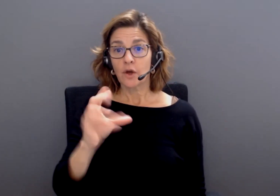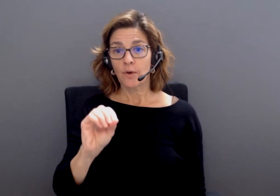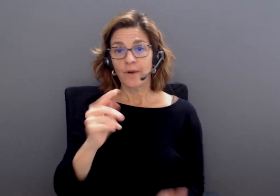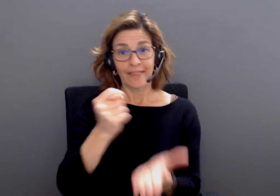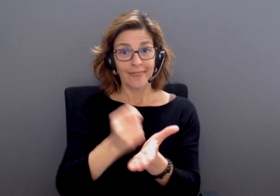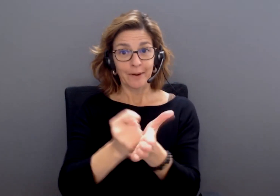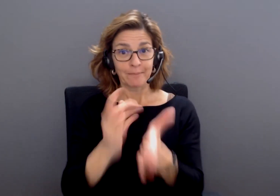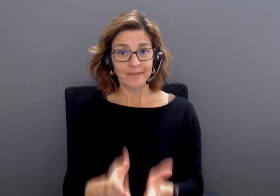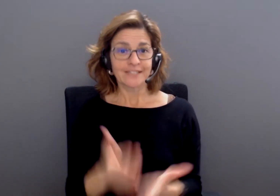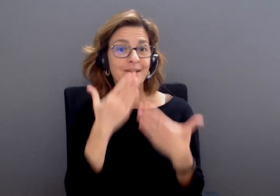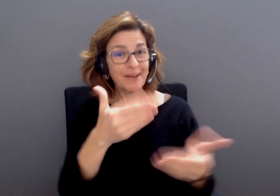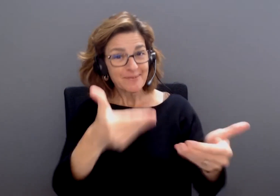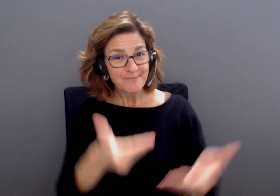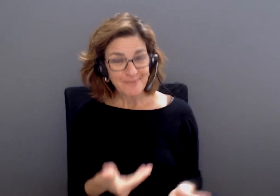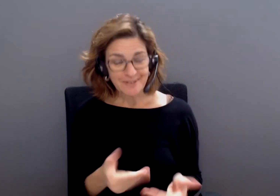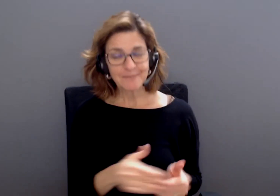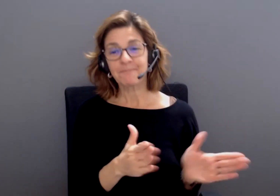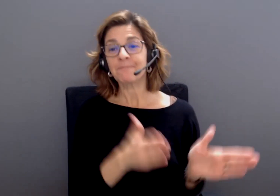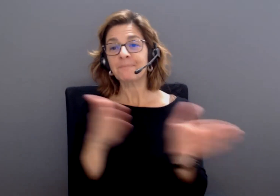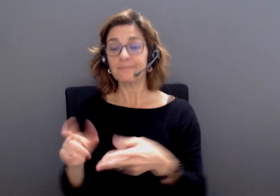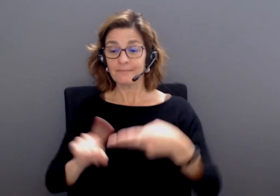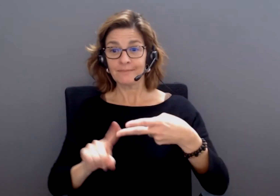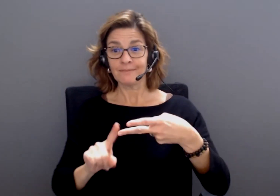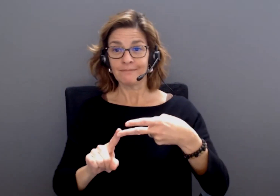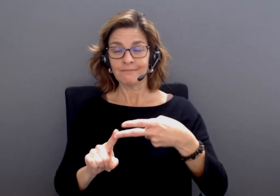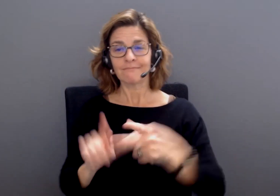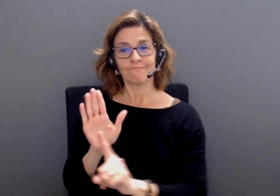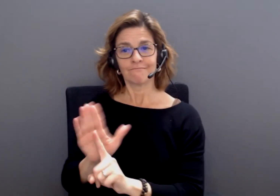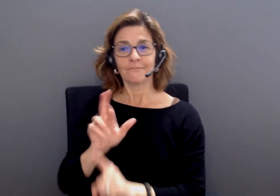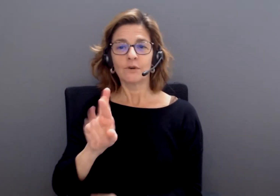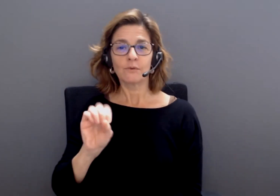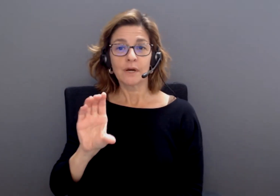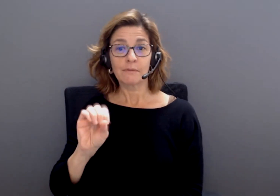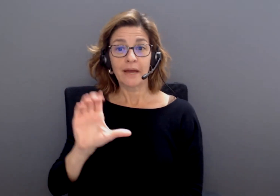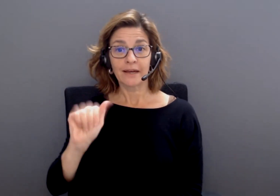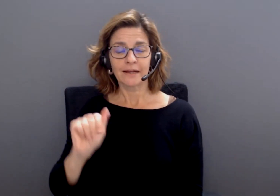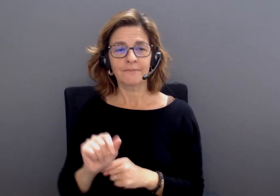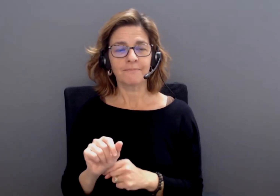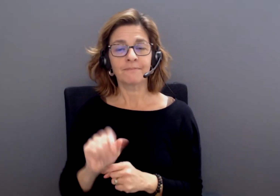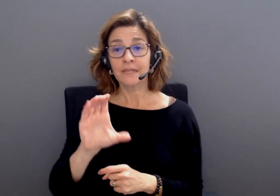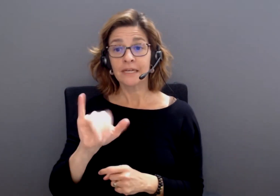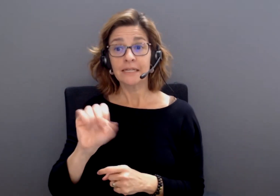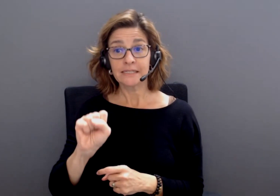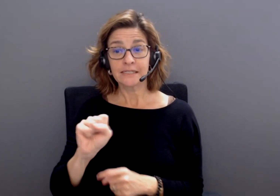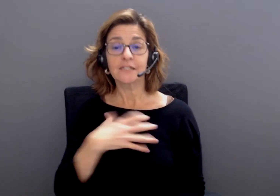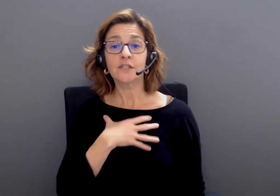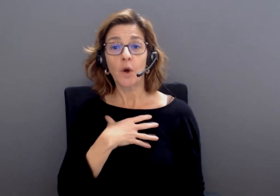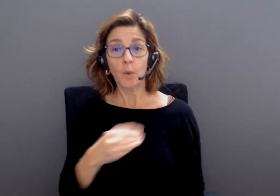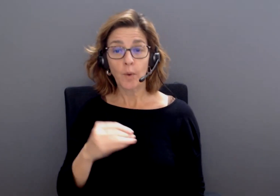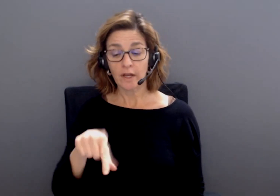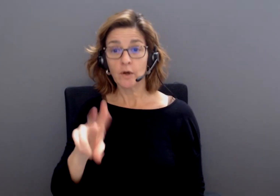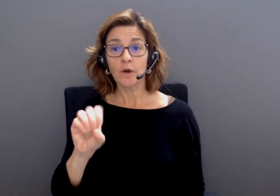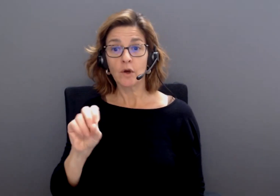this afternoon. And next, our speaker, Rebecca. Rebecca is a cis white queer